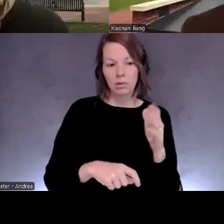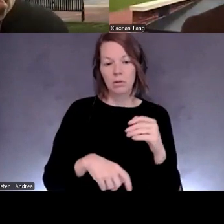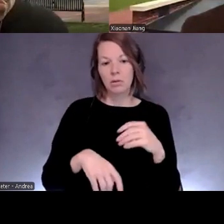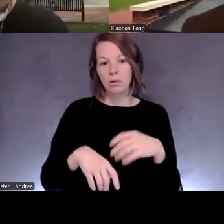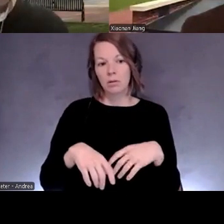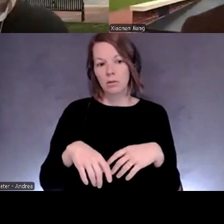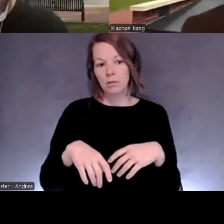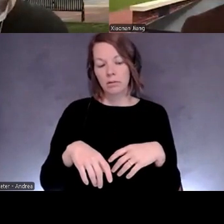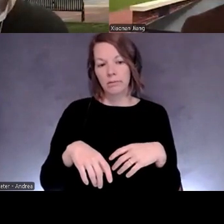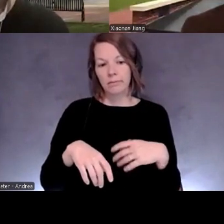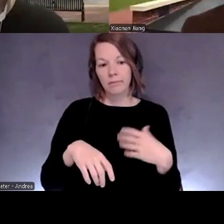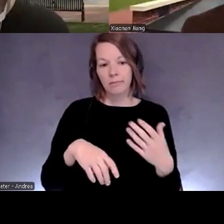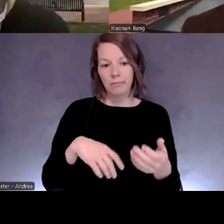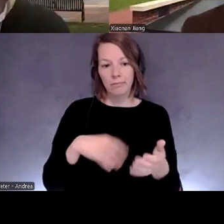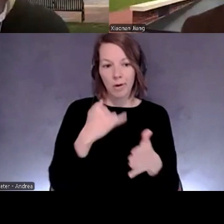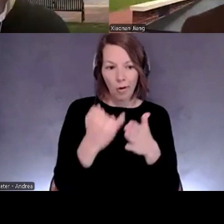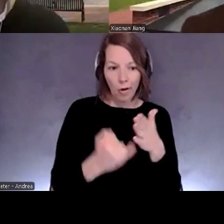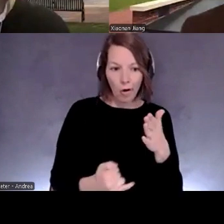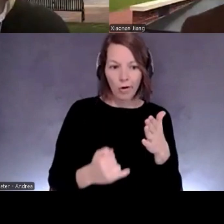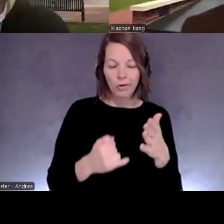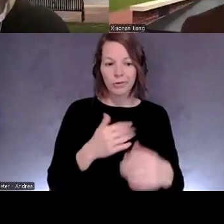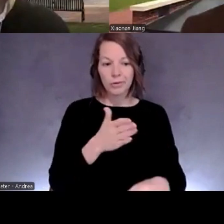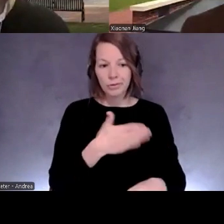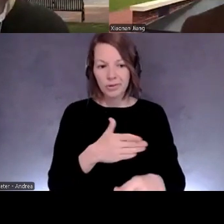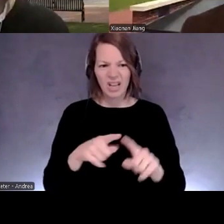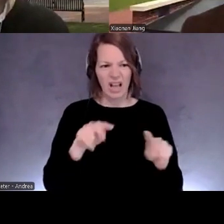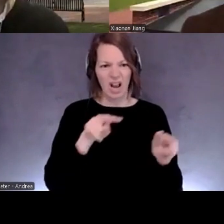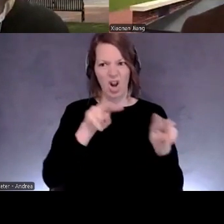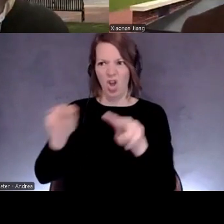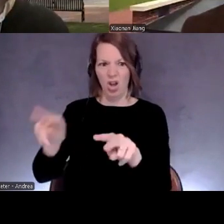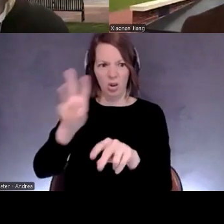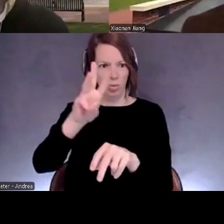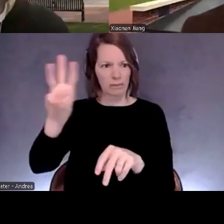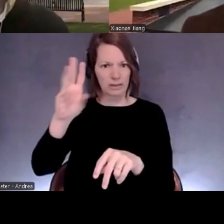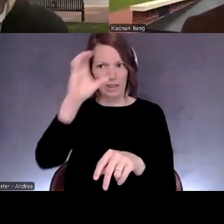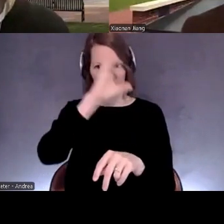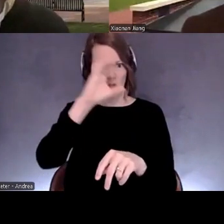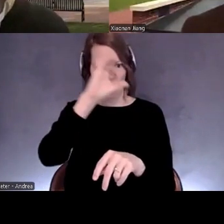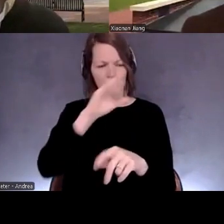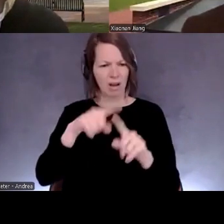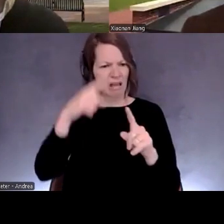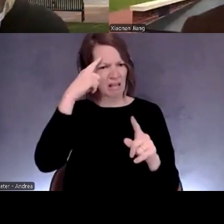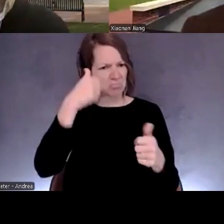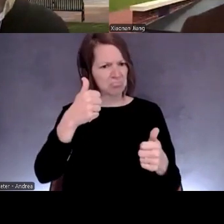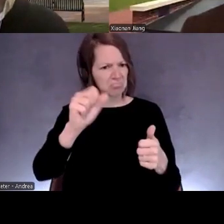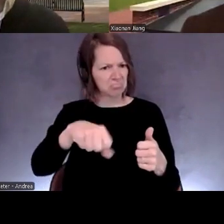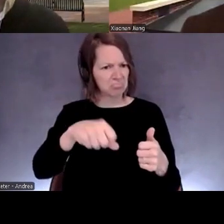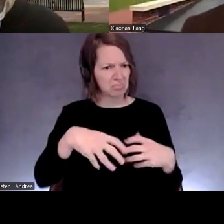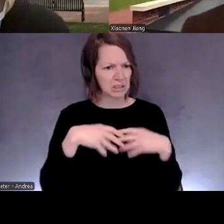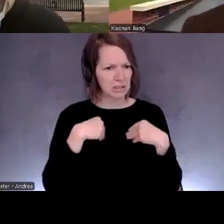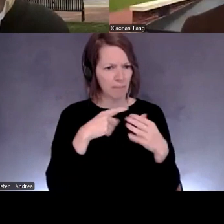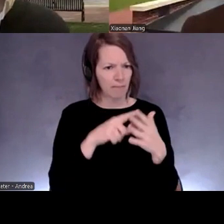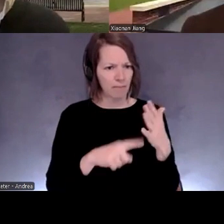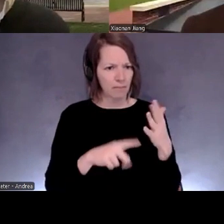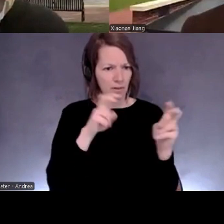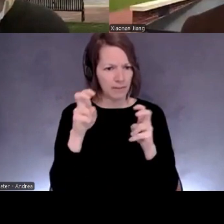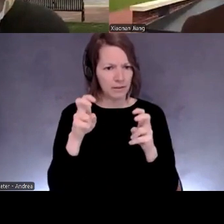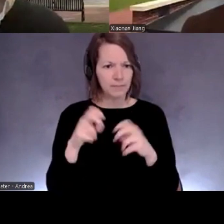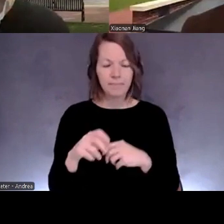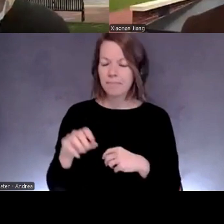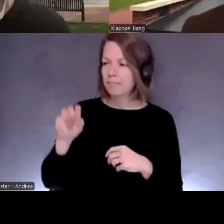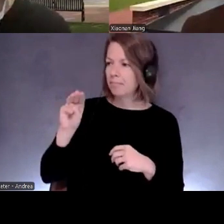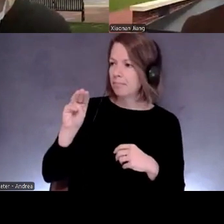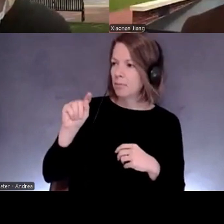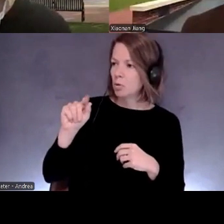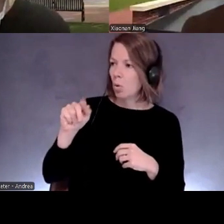going on the website and doing a quick search, but I would certainly think that we would welcome those topics. Okay, so the